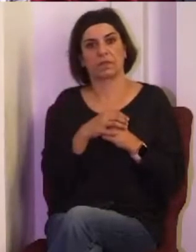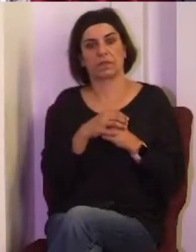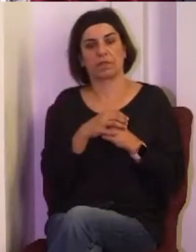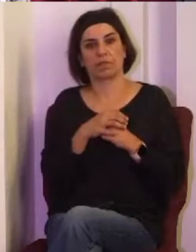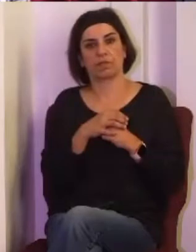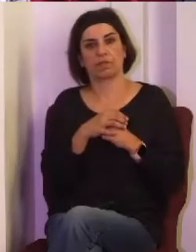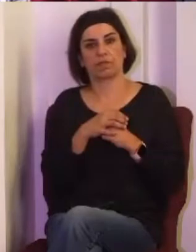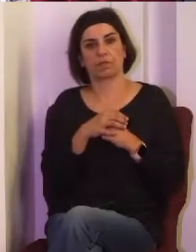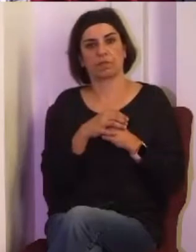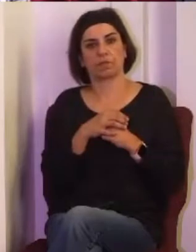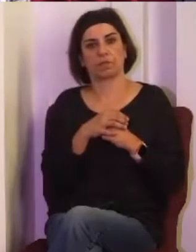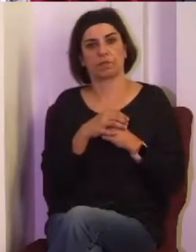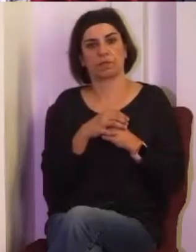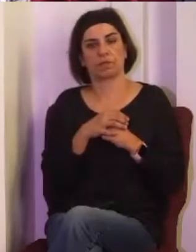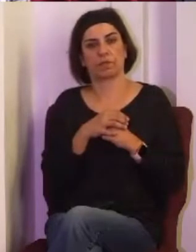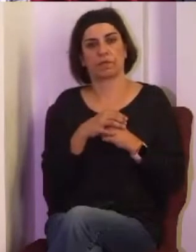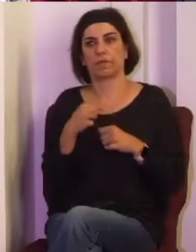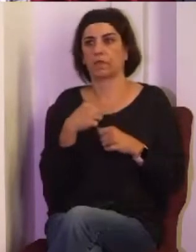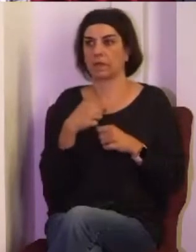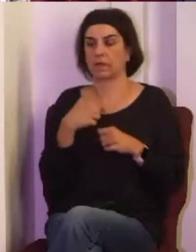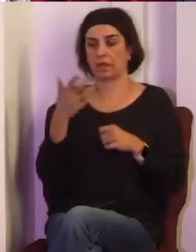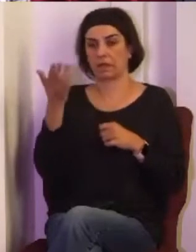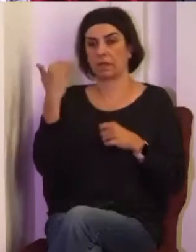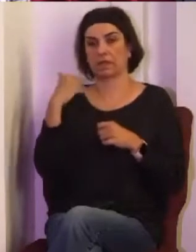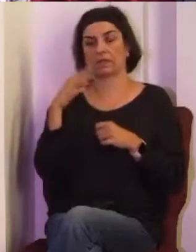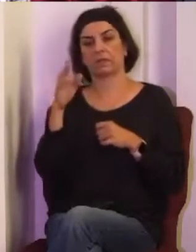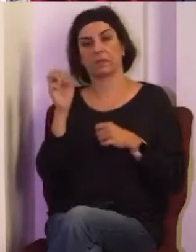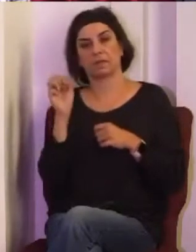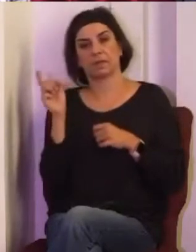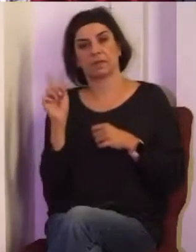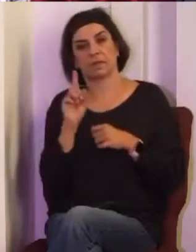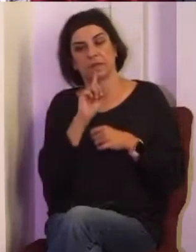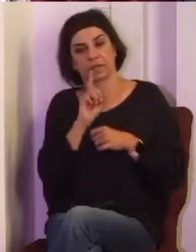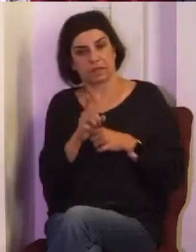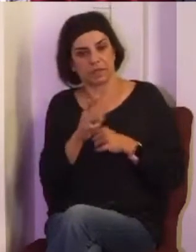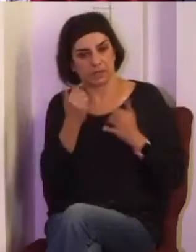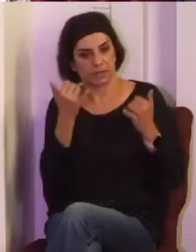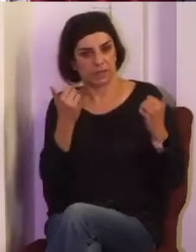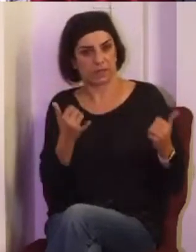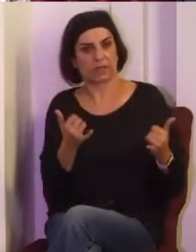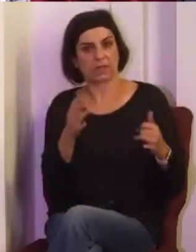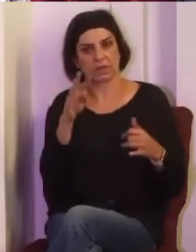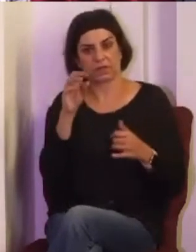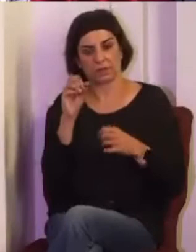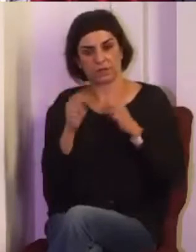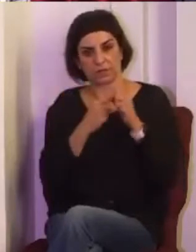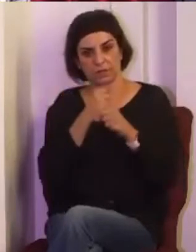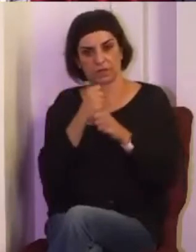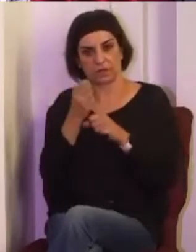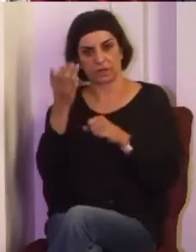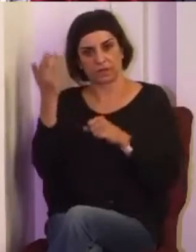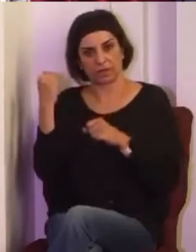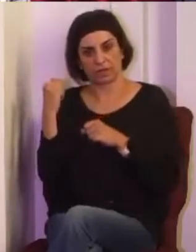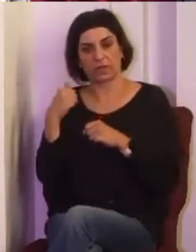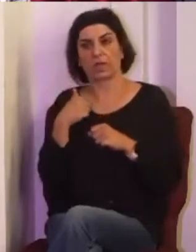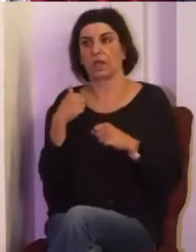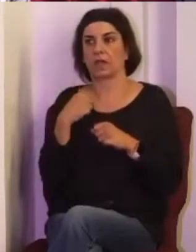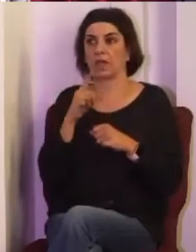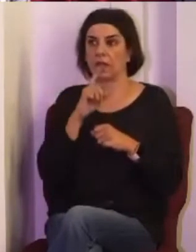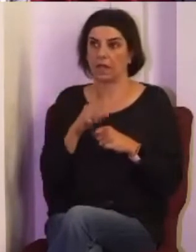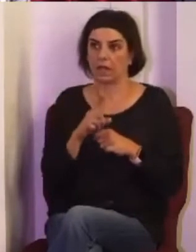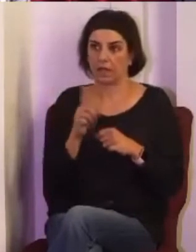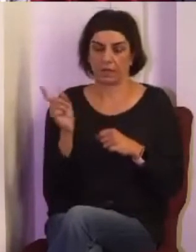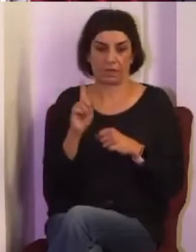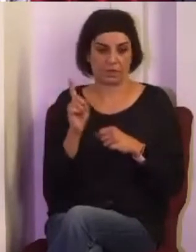Churches, because I used to be where he is now. That was 40 years ago. 40 years ago, I am where he